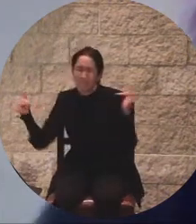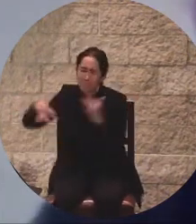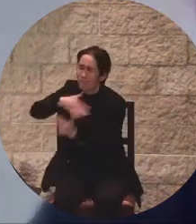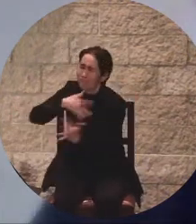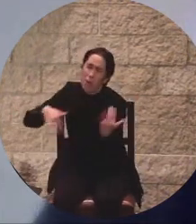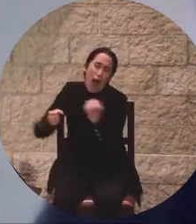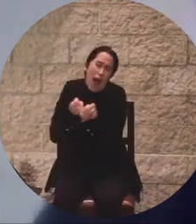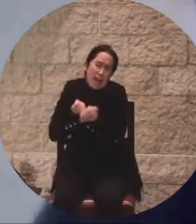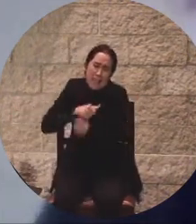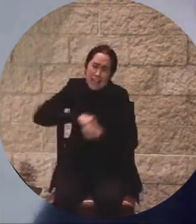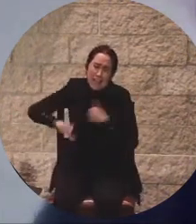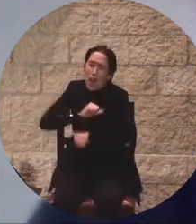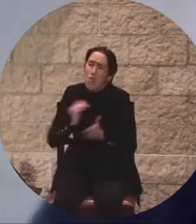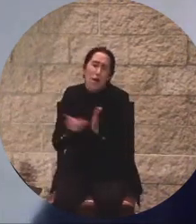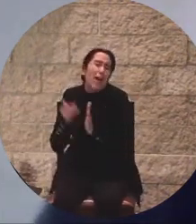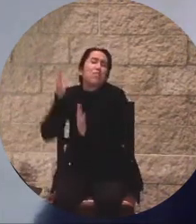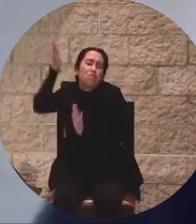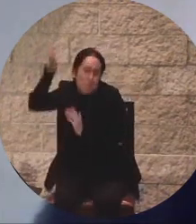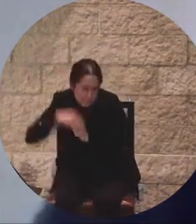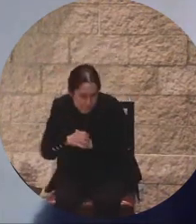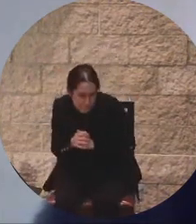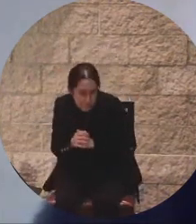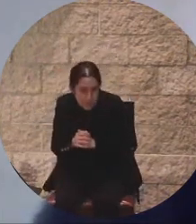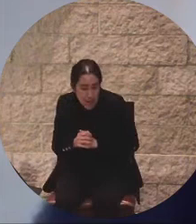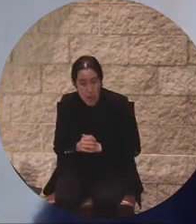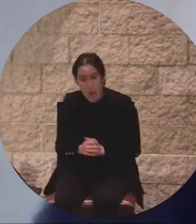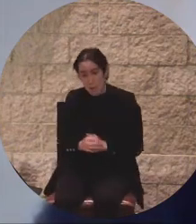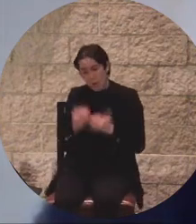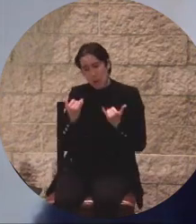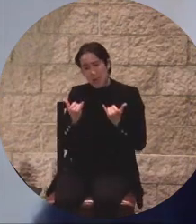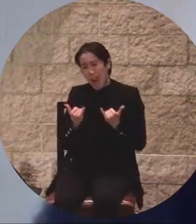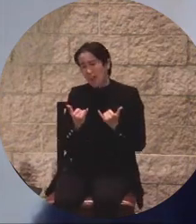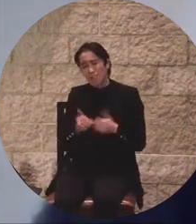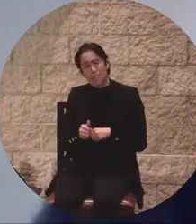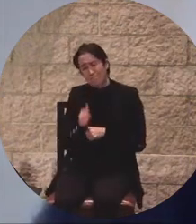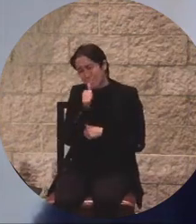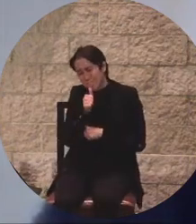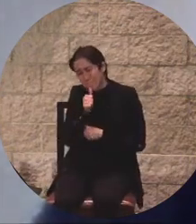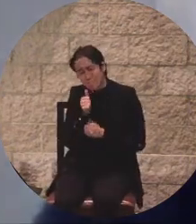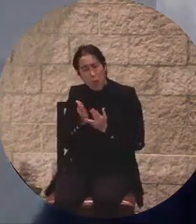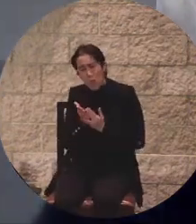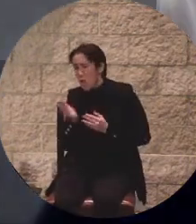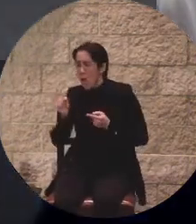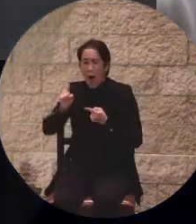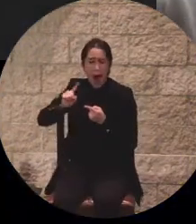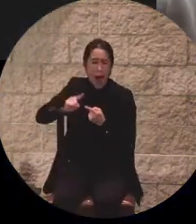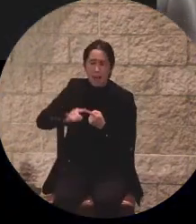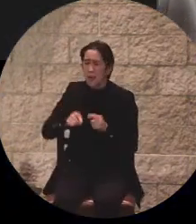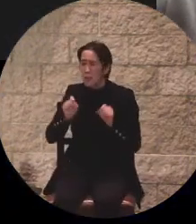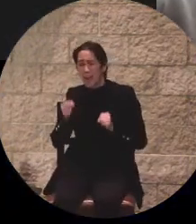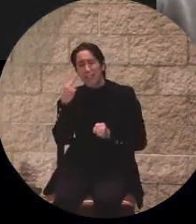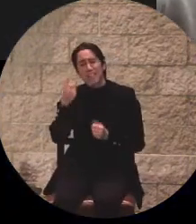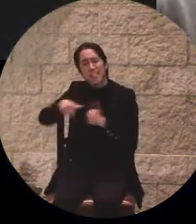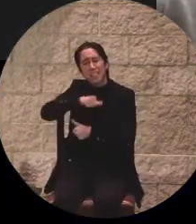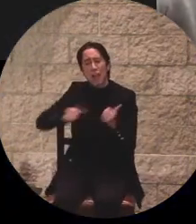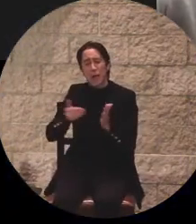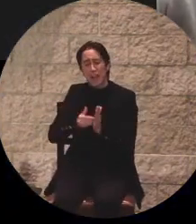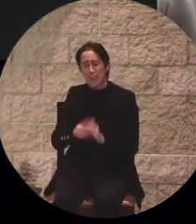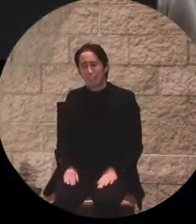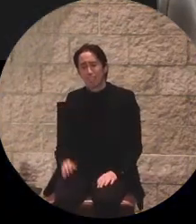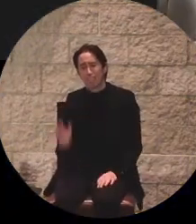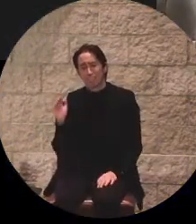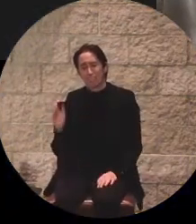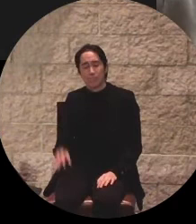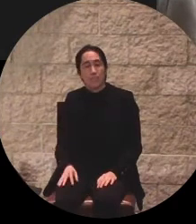again. And meanwhile, hang in there. Have a great Christmas. Bye. Hi everybody at Unity. My name is